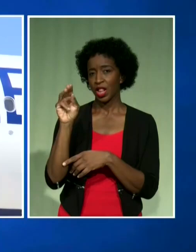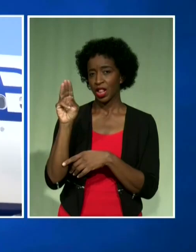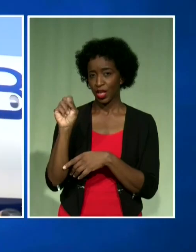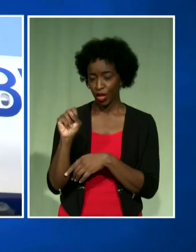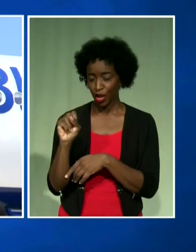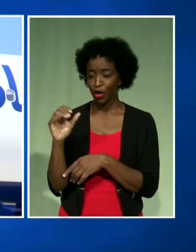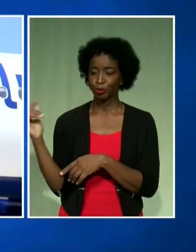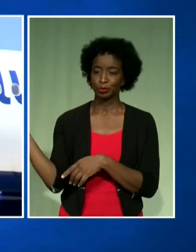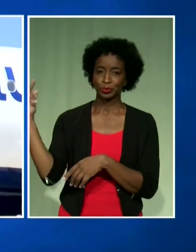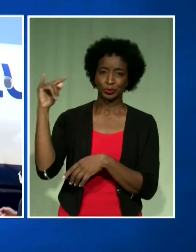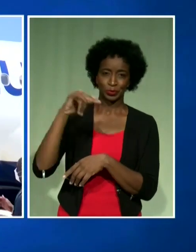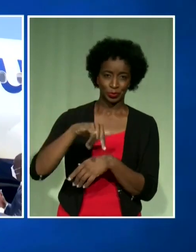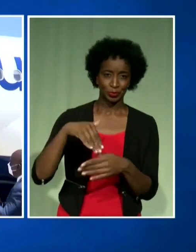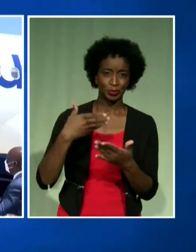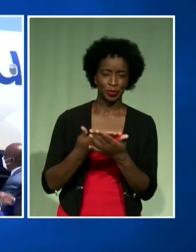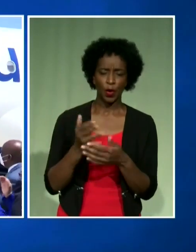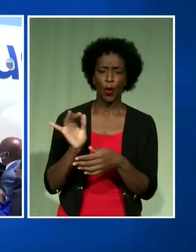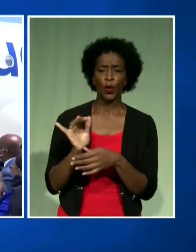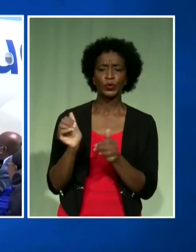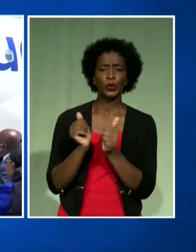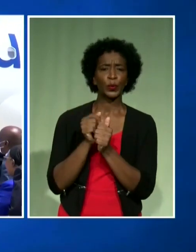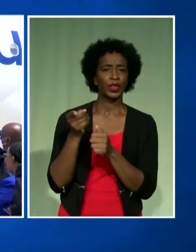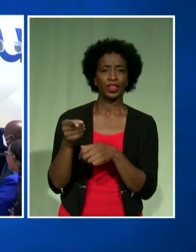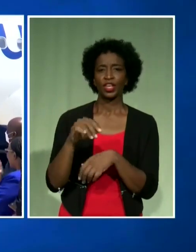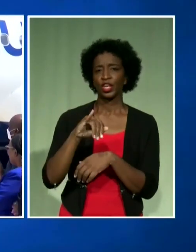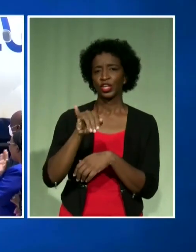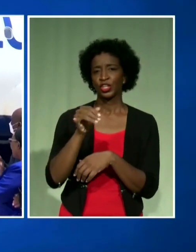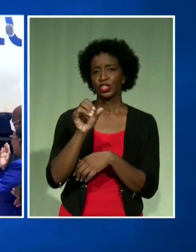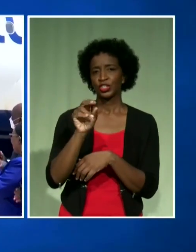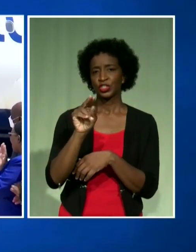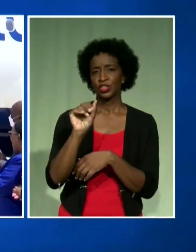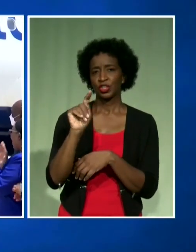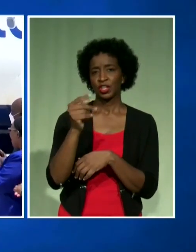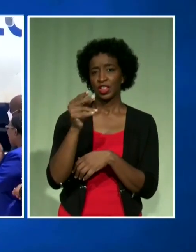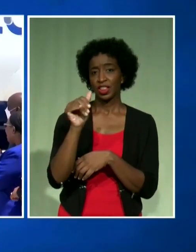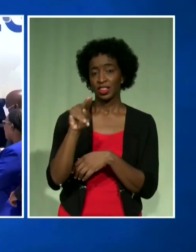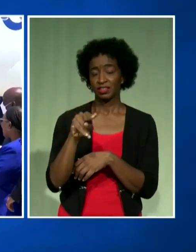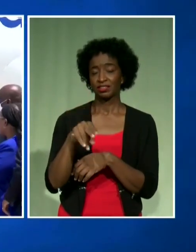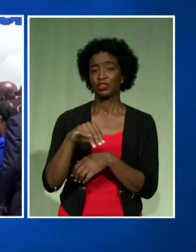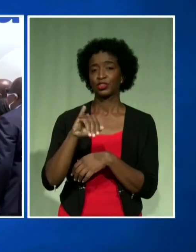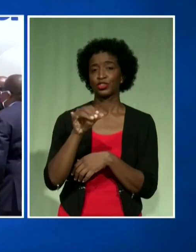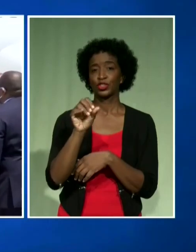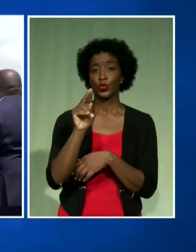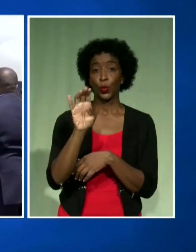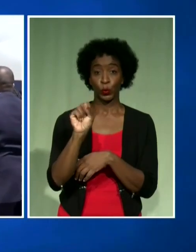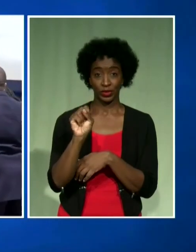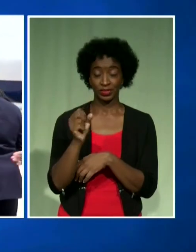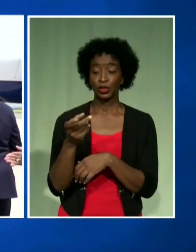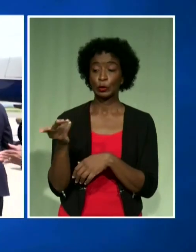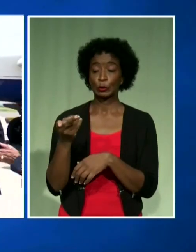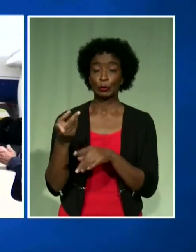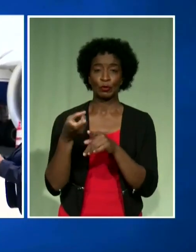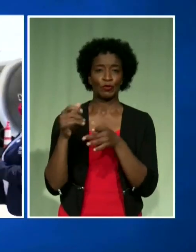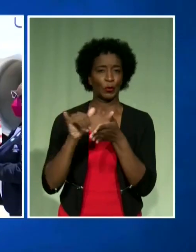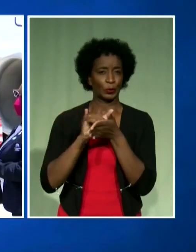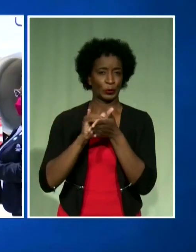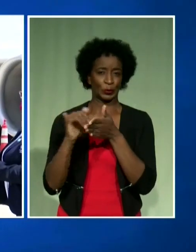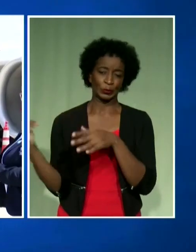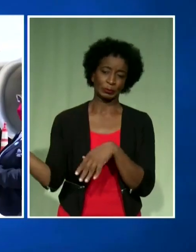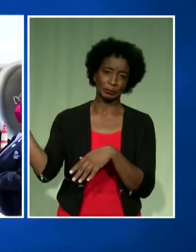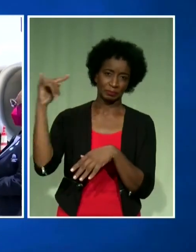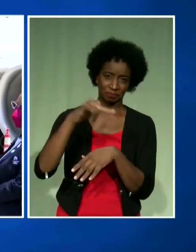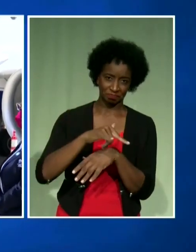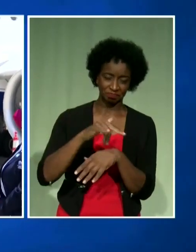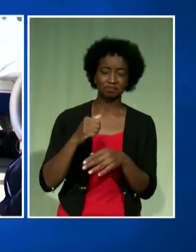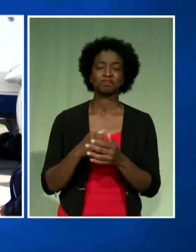Jones, touched down at the Grantley Adams International Airport this afternoon on a flight from New York. The two track athletes were then joined